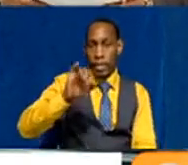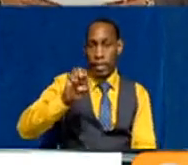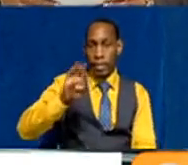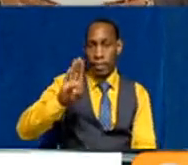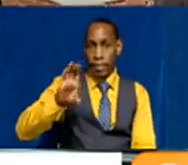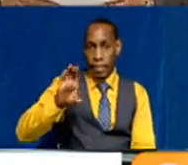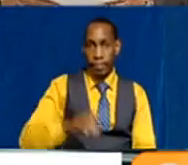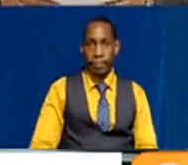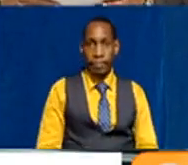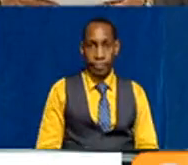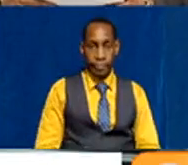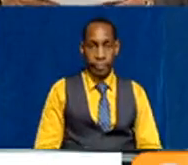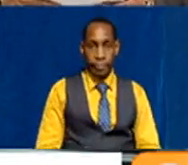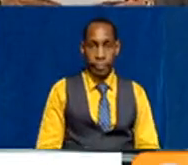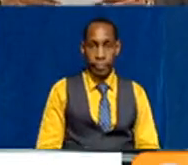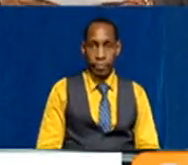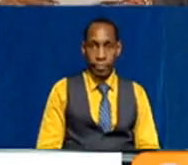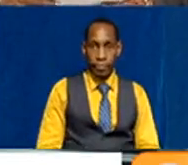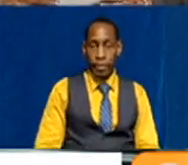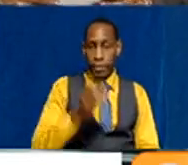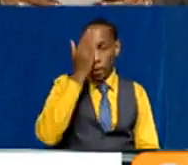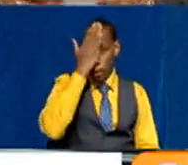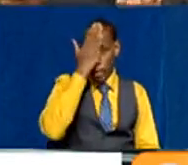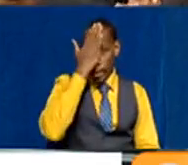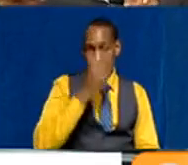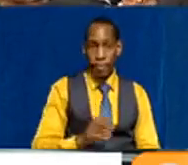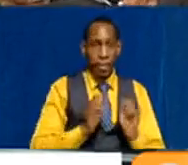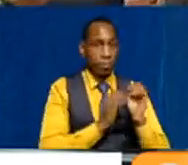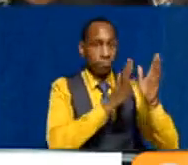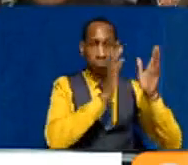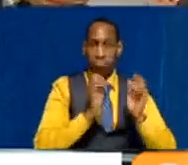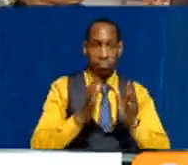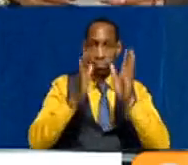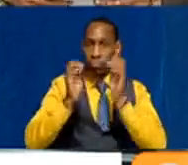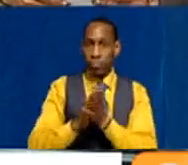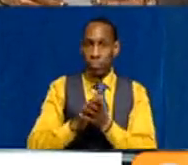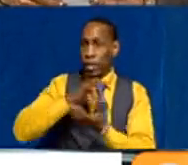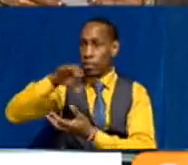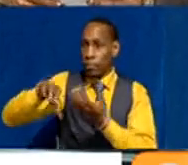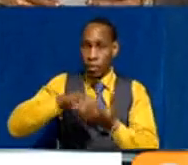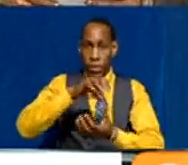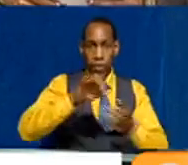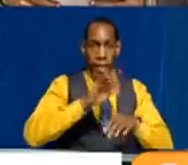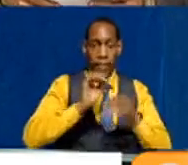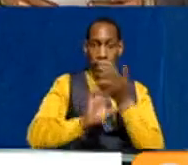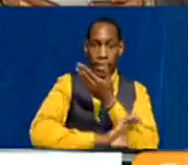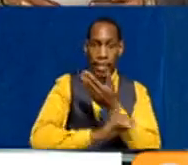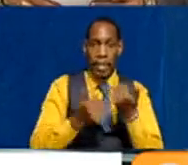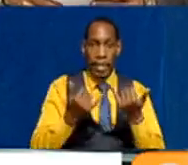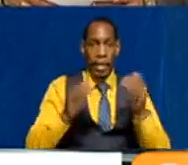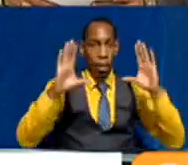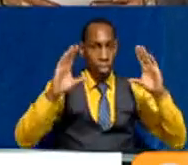Electoral and Boundaries Commission, IEBC, on Monday. Now, the celebrations and chaos that rocked parts of the country have